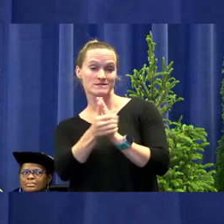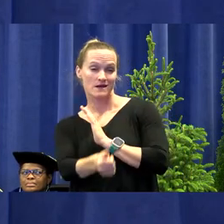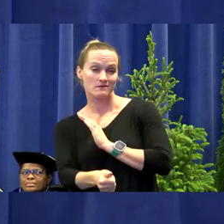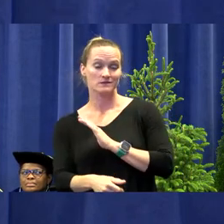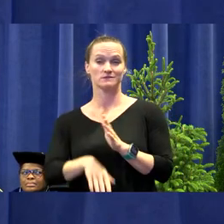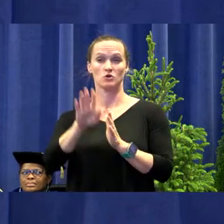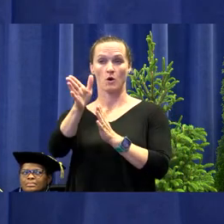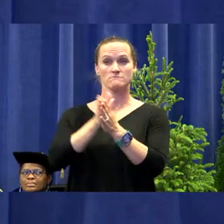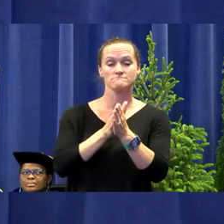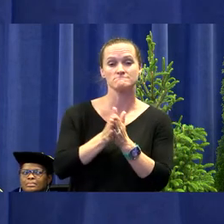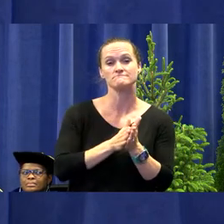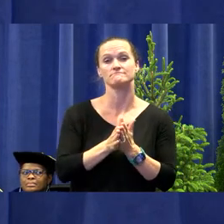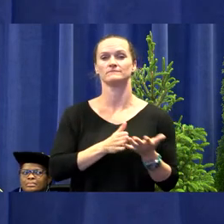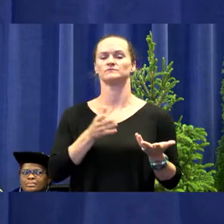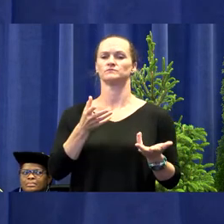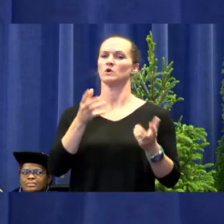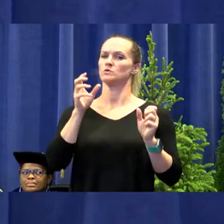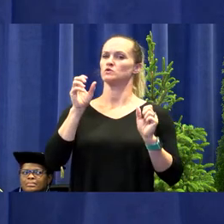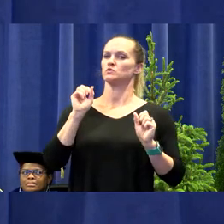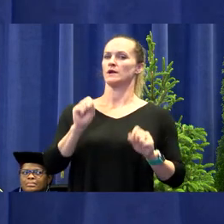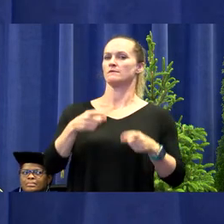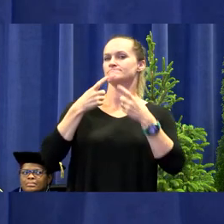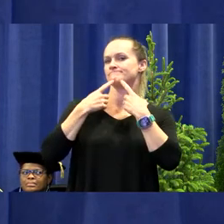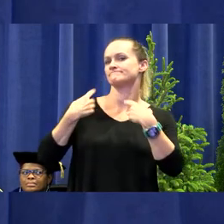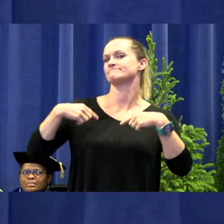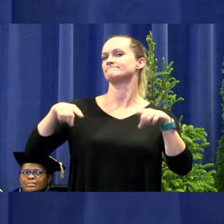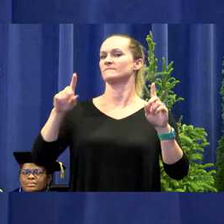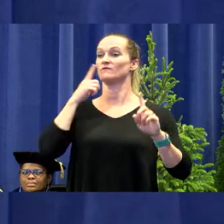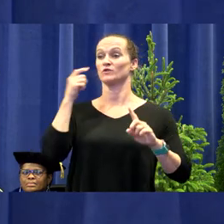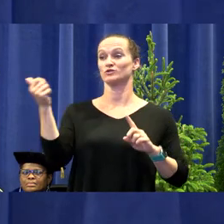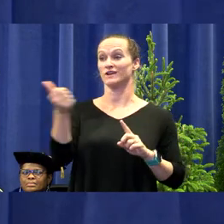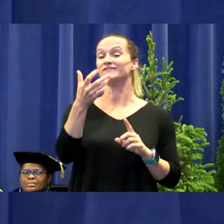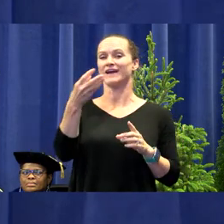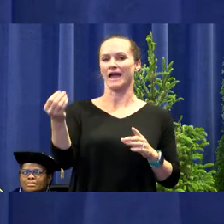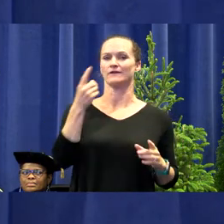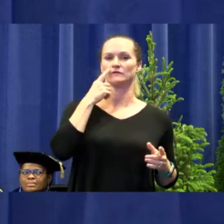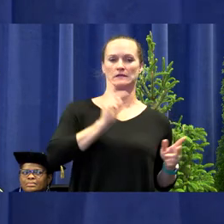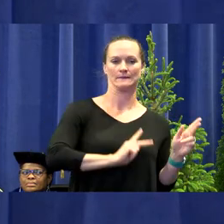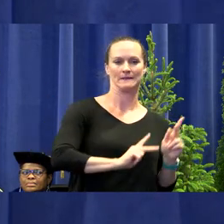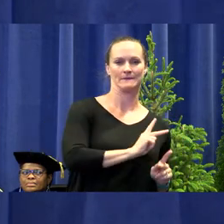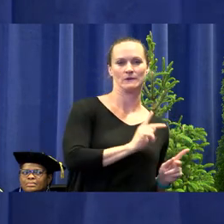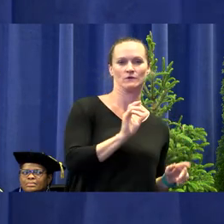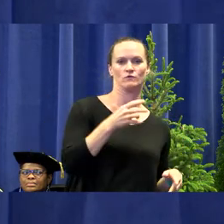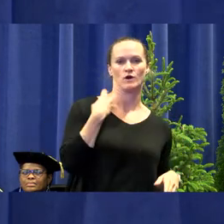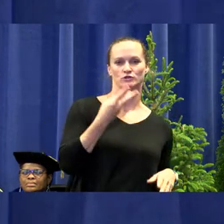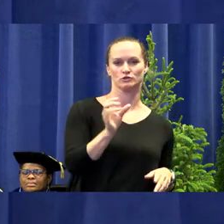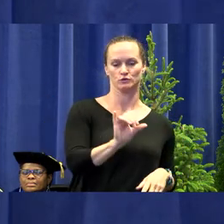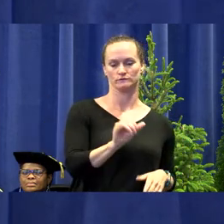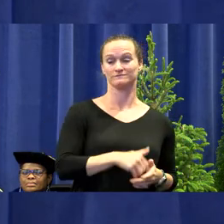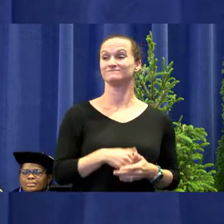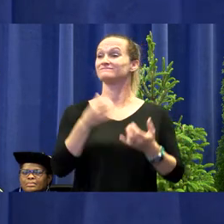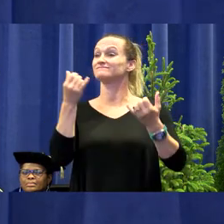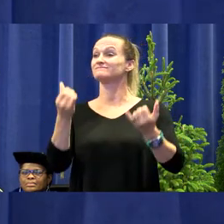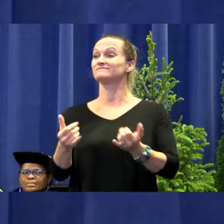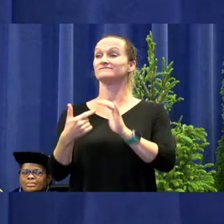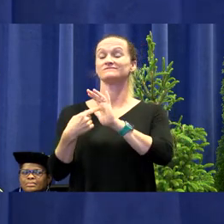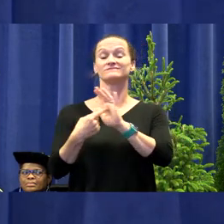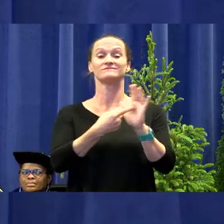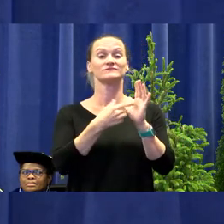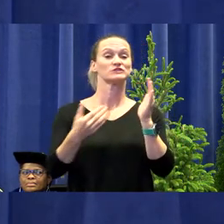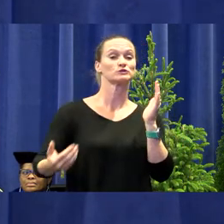well. Today marks a momentous transition in your lives, the start of a brand new chapter in your